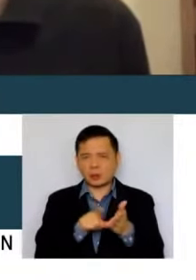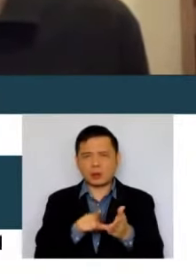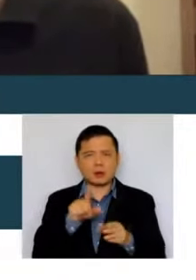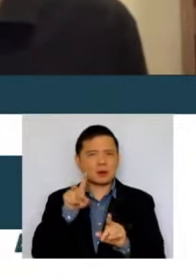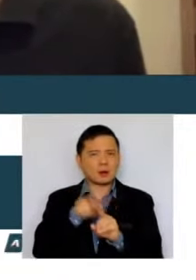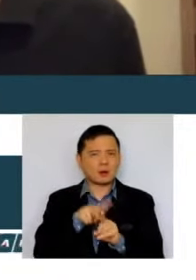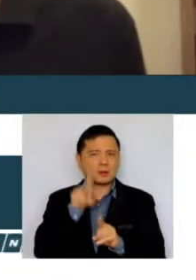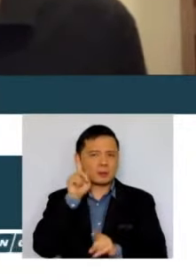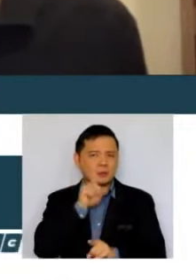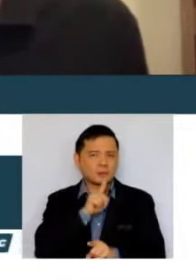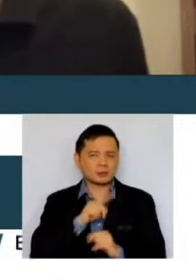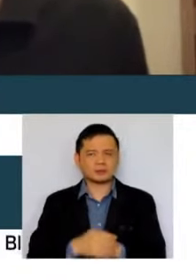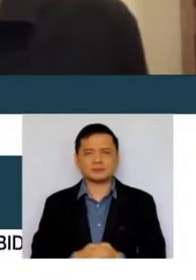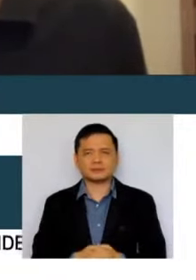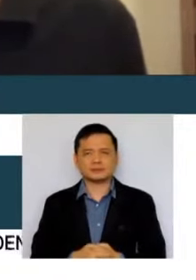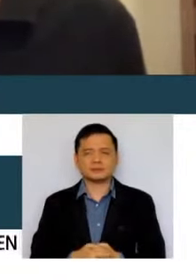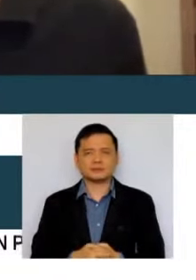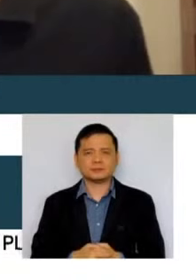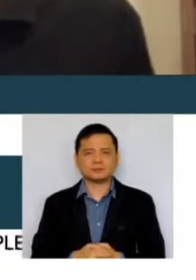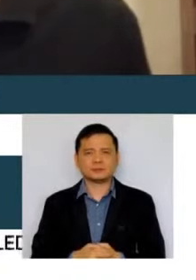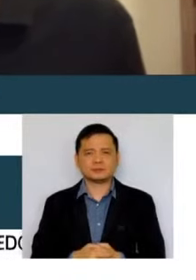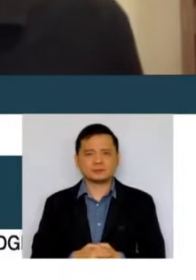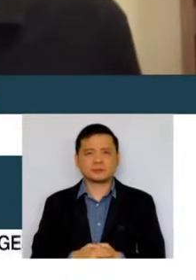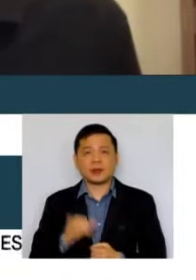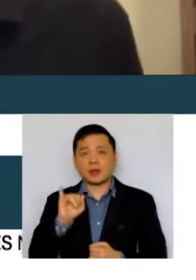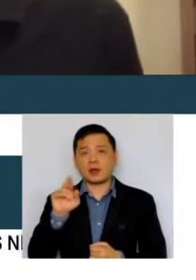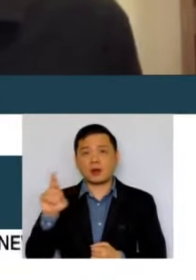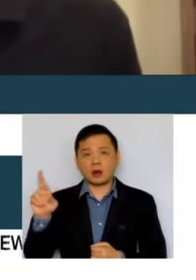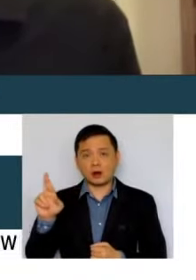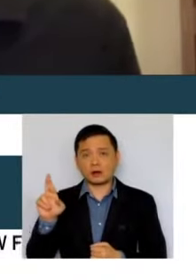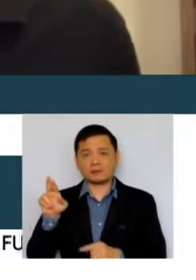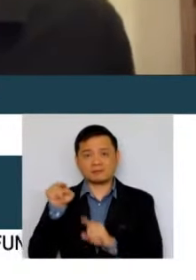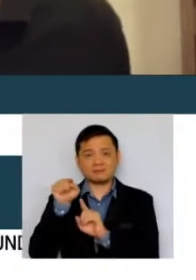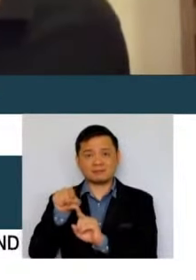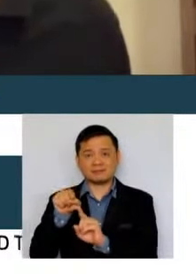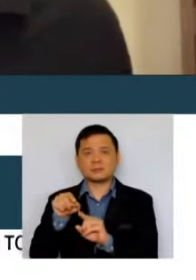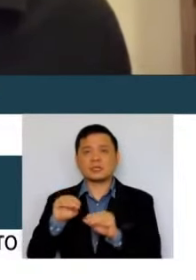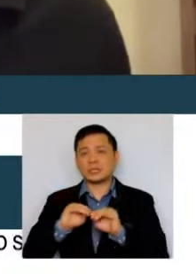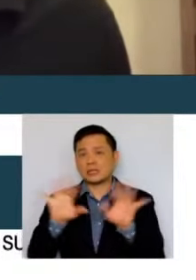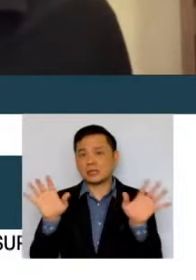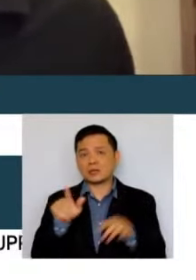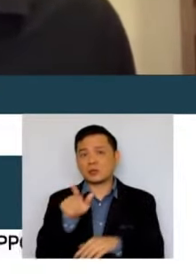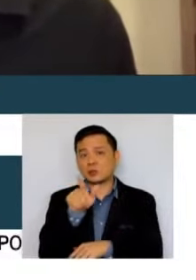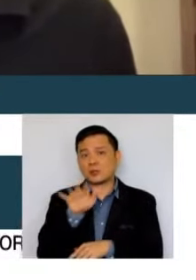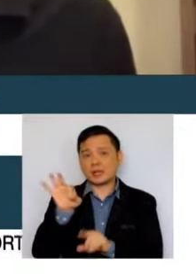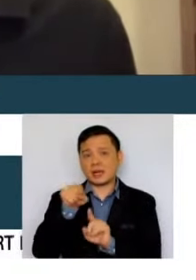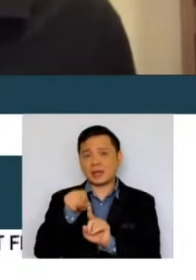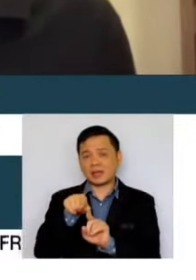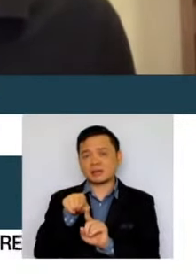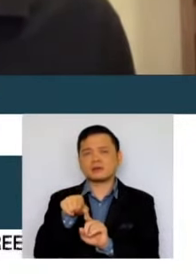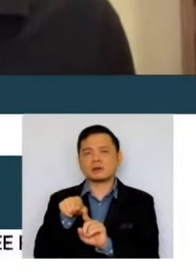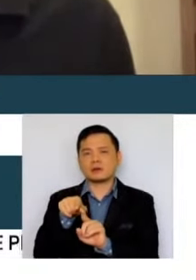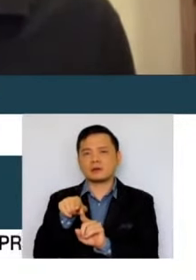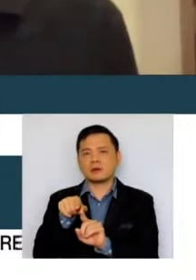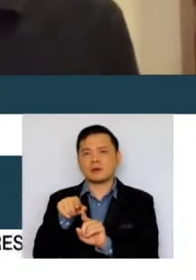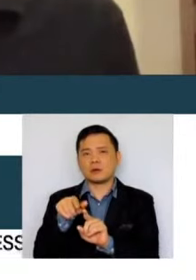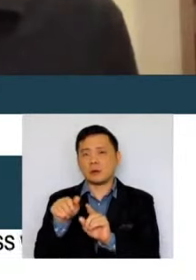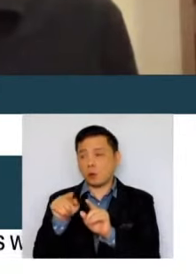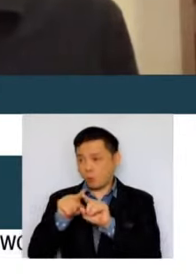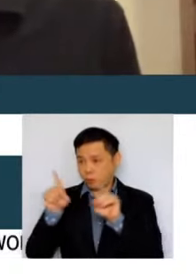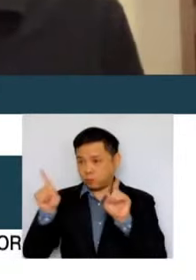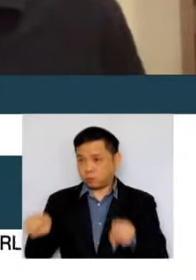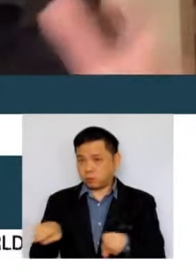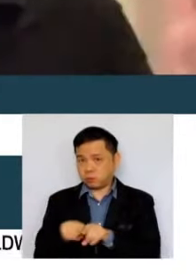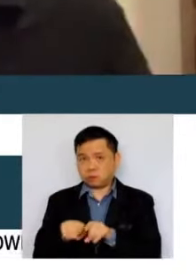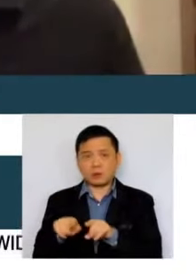The IRR of the anti-terror law clarified that Section 29 would be limited to warrantless arrests under the revised